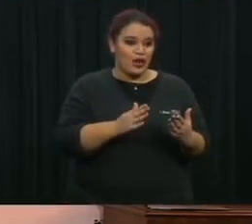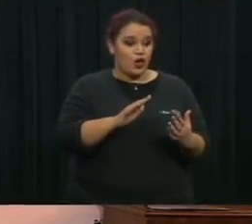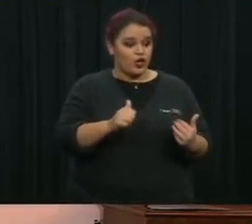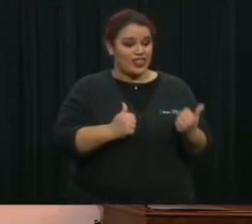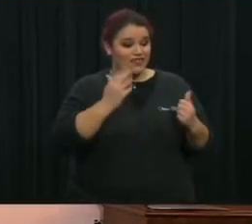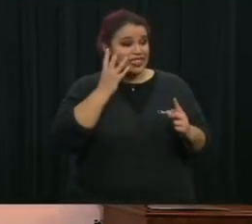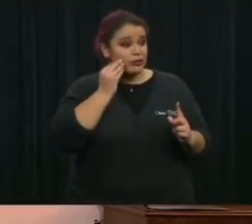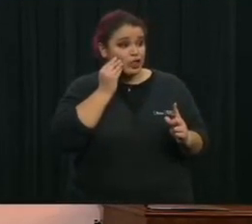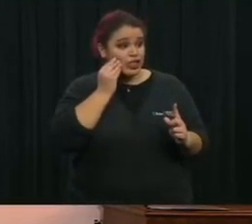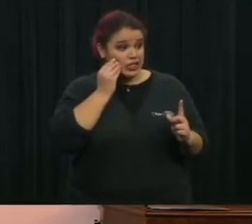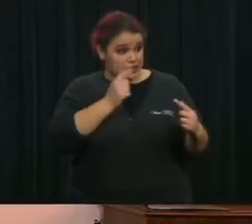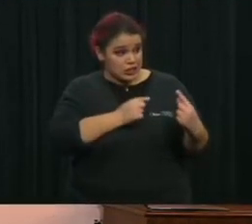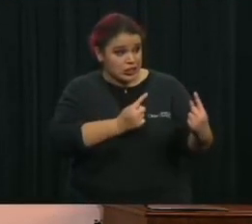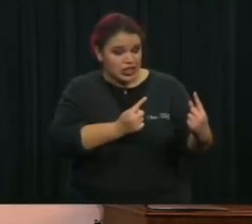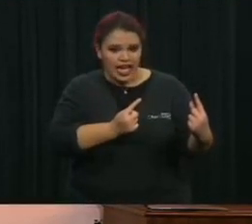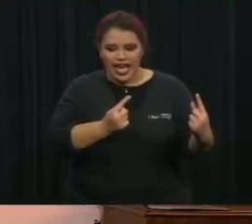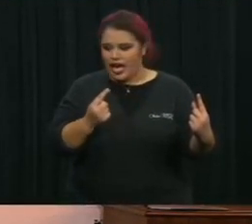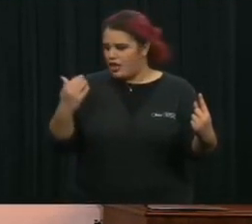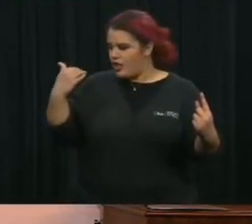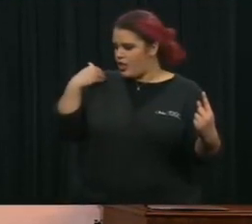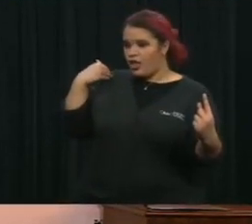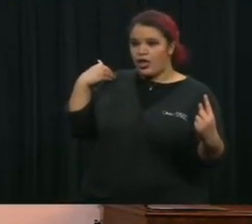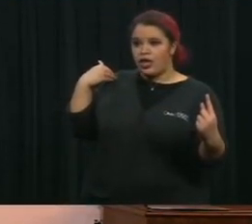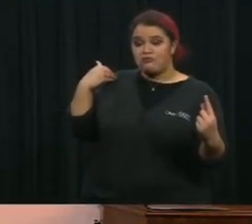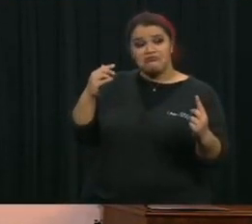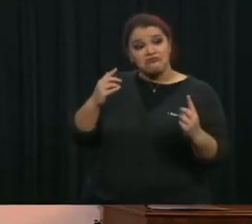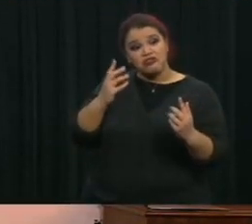reading more books, they'll be watching more Netflix, they'll be,